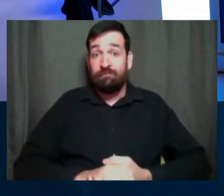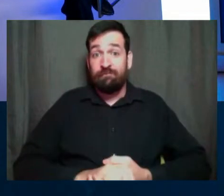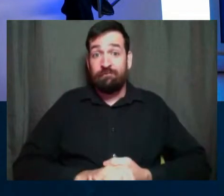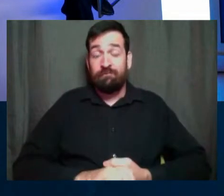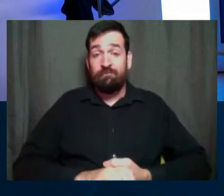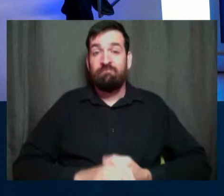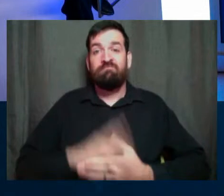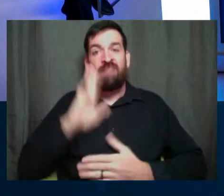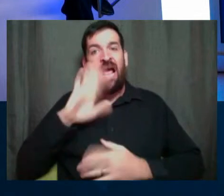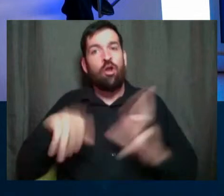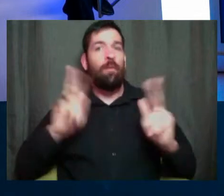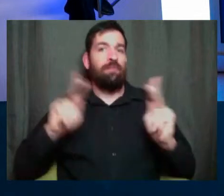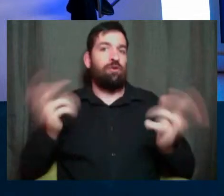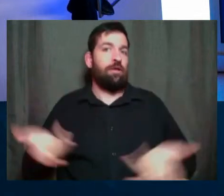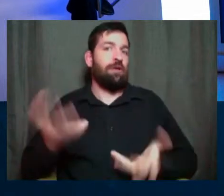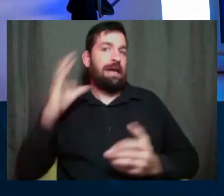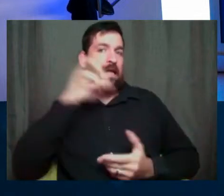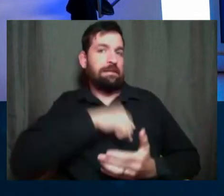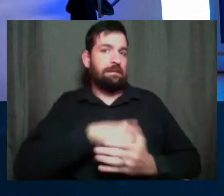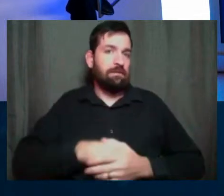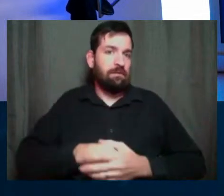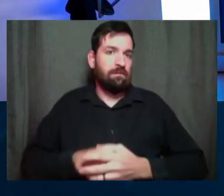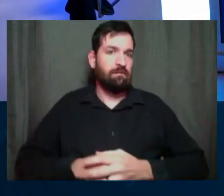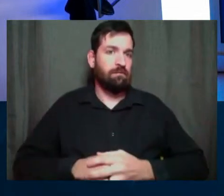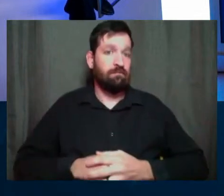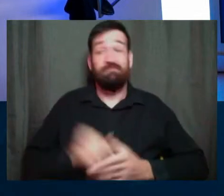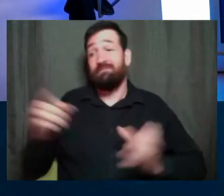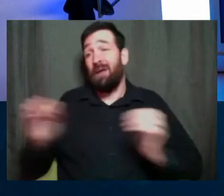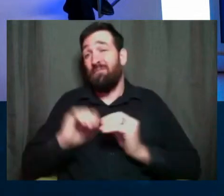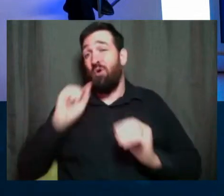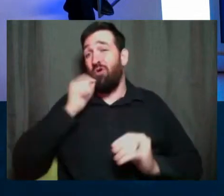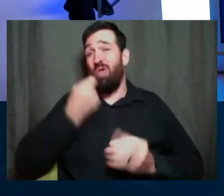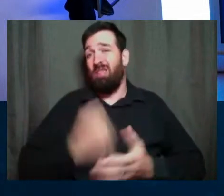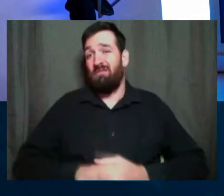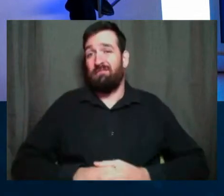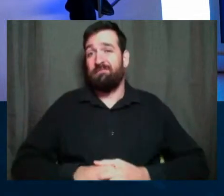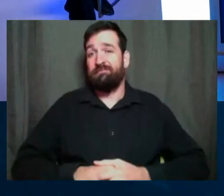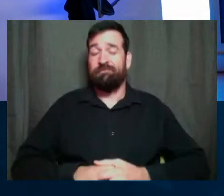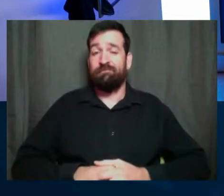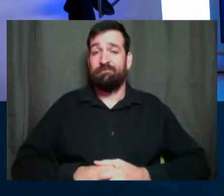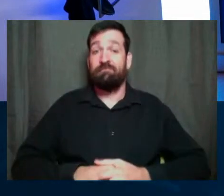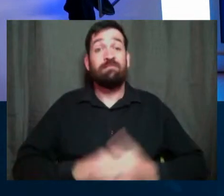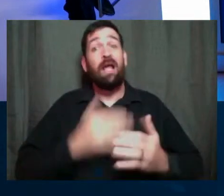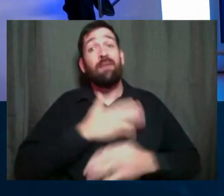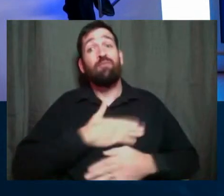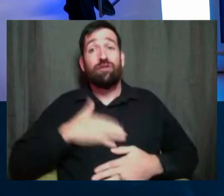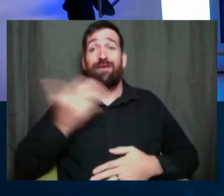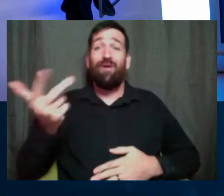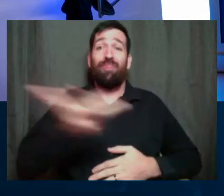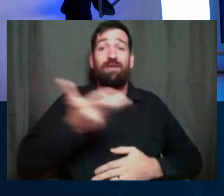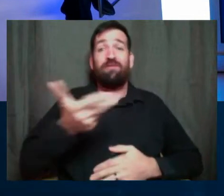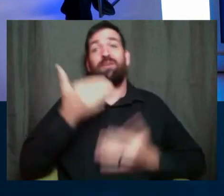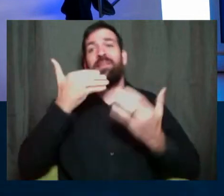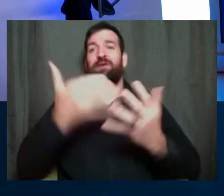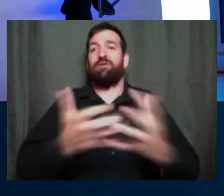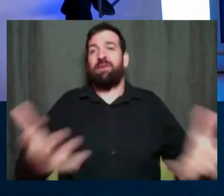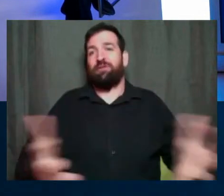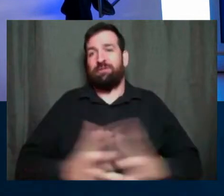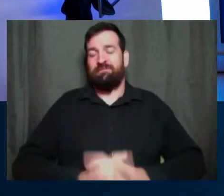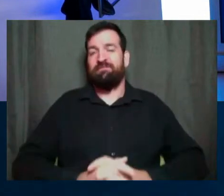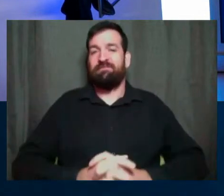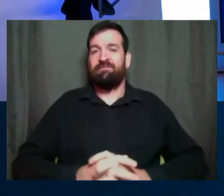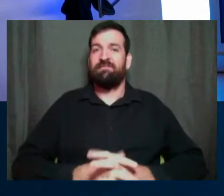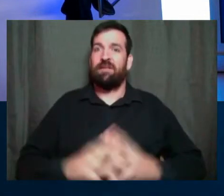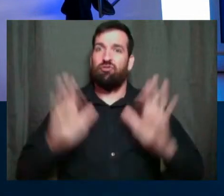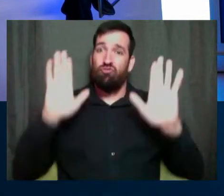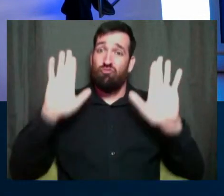people here, I guess. Maybe. You Yes, do. you You're, got the you're just connections, I cooler. think. Some of us may not be cool. I appreciate all three of you today. Thanks so much for this. I know we had so many great questions